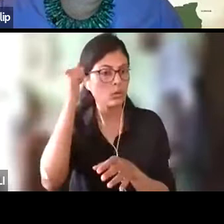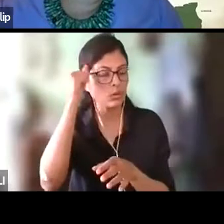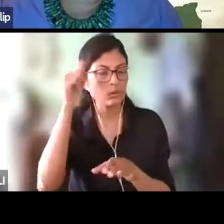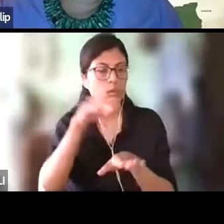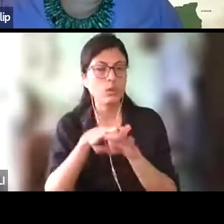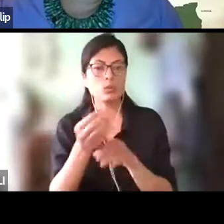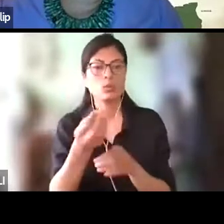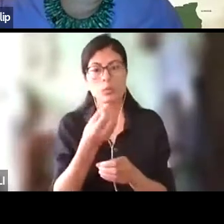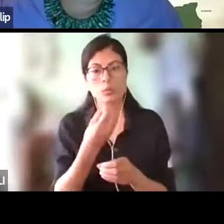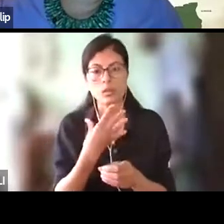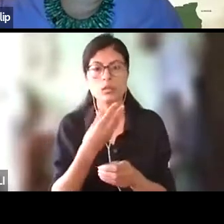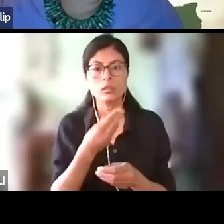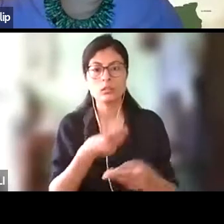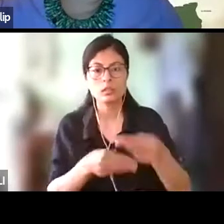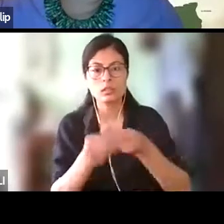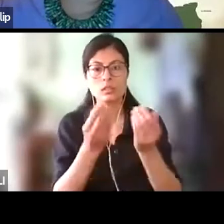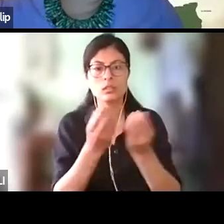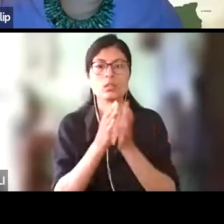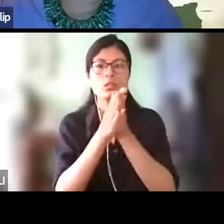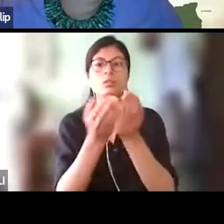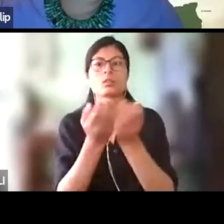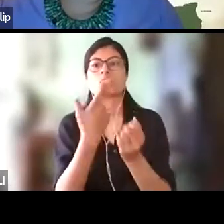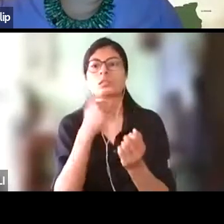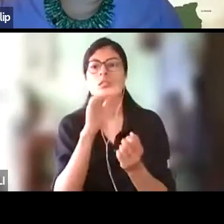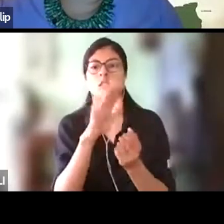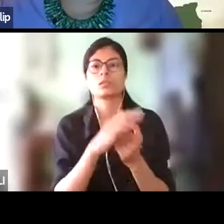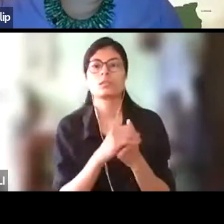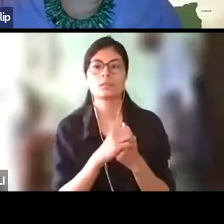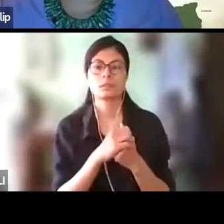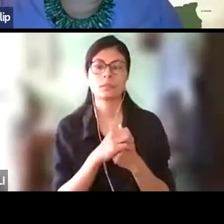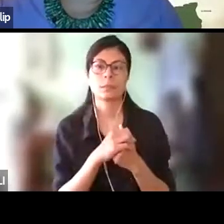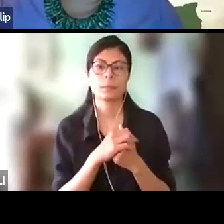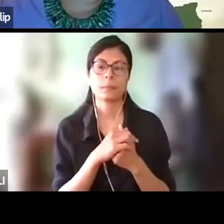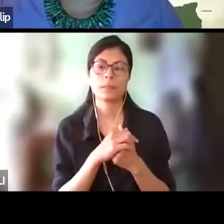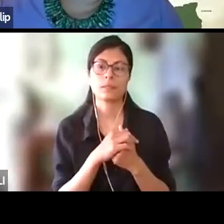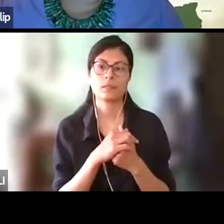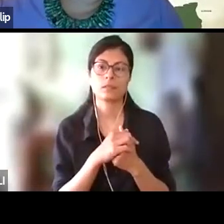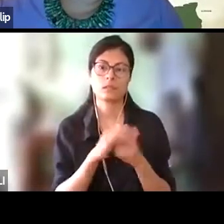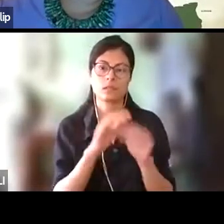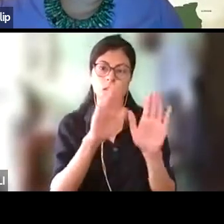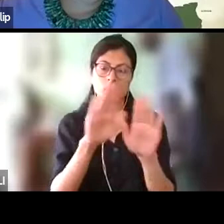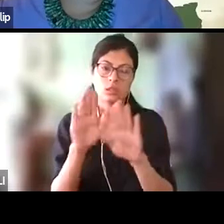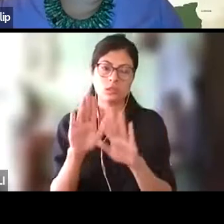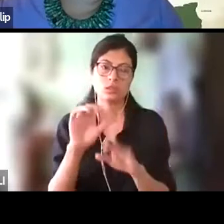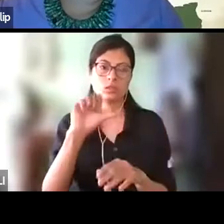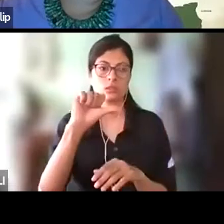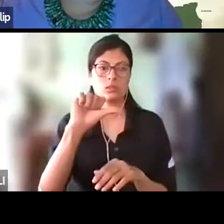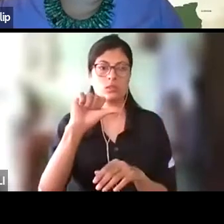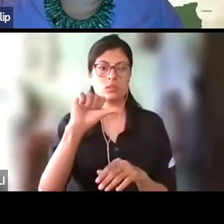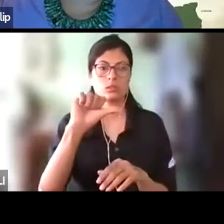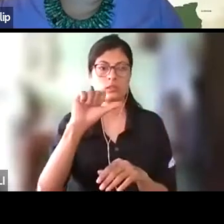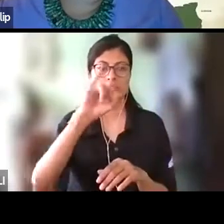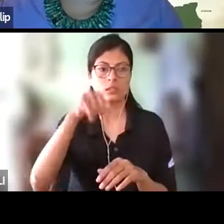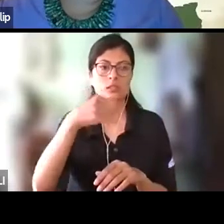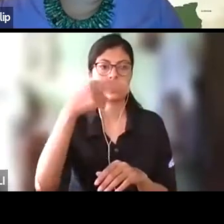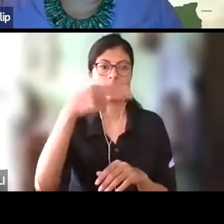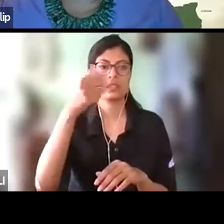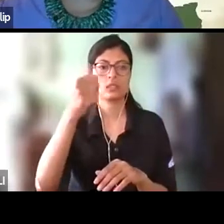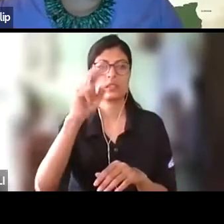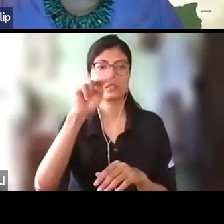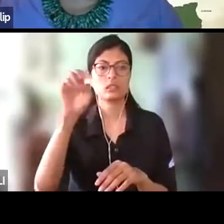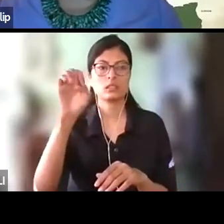Jhannel. Just to highlight, as I see that the climate justice and the